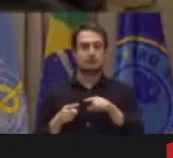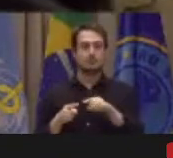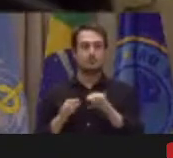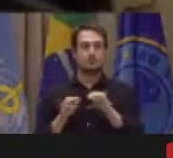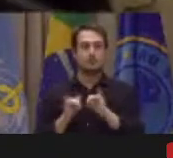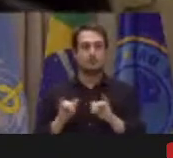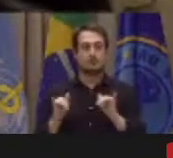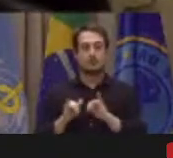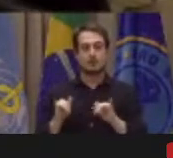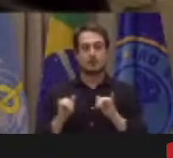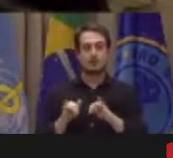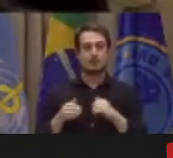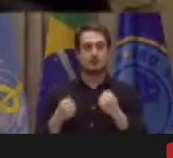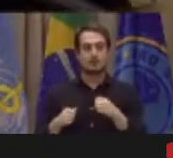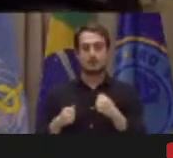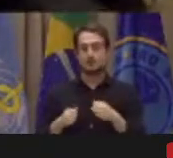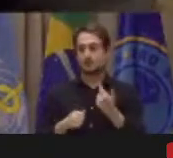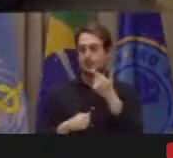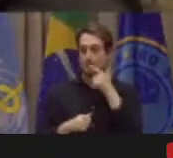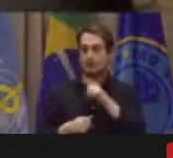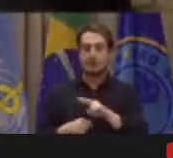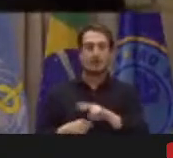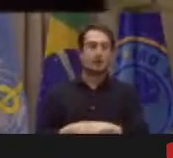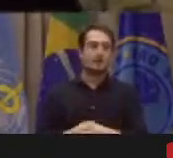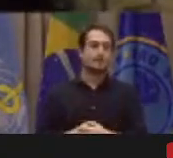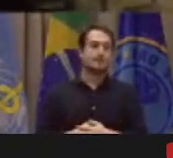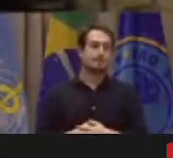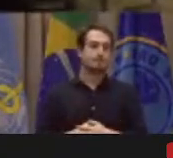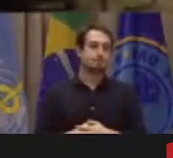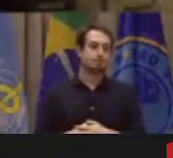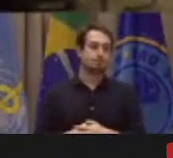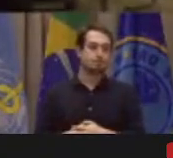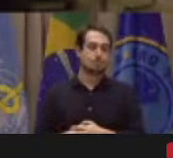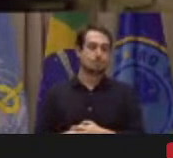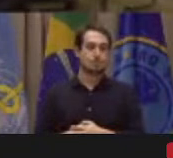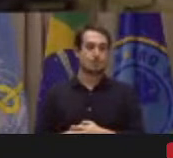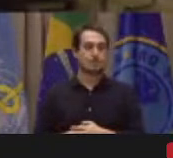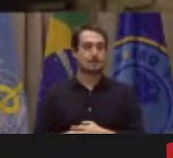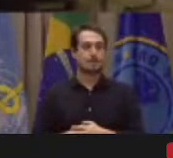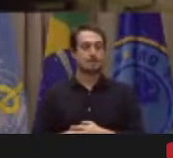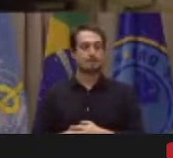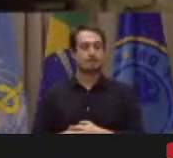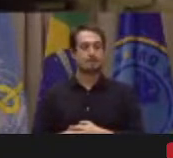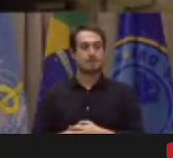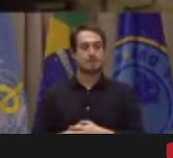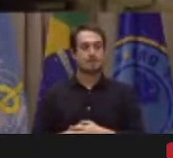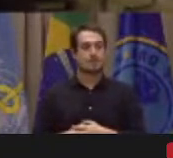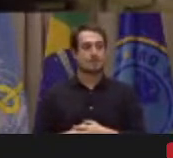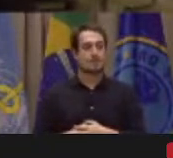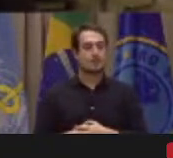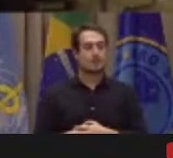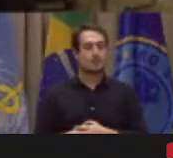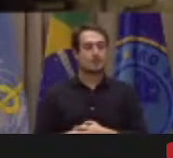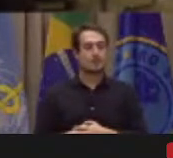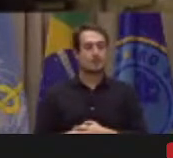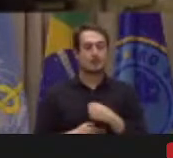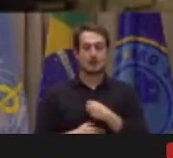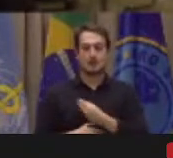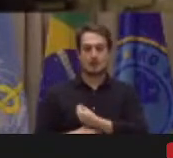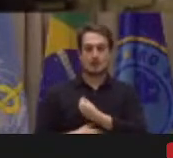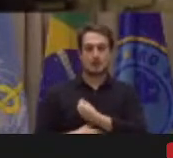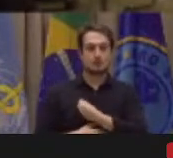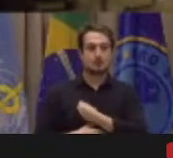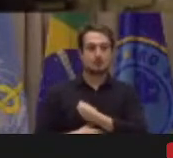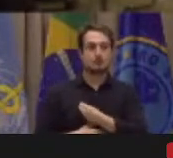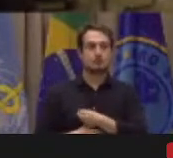he can send me the information when I have to see the patient again. My father has a